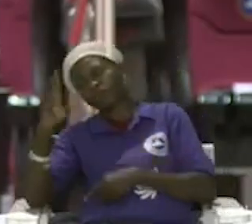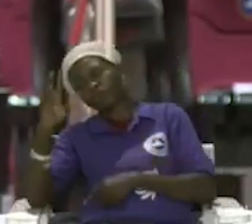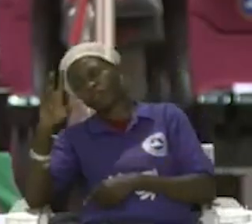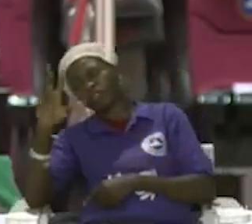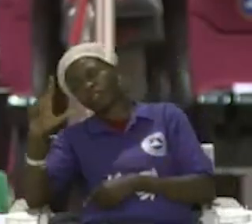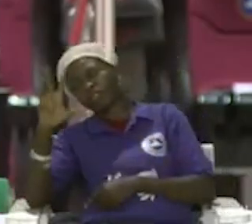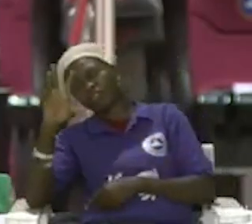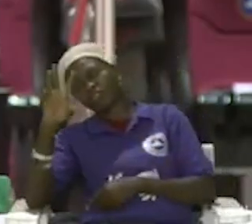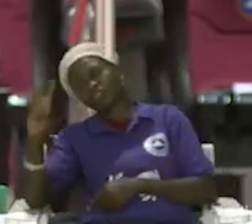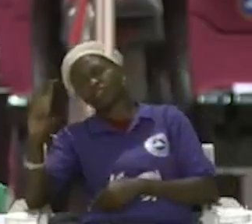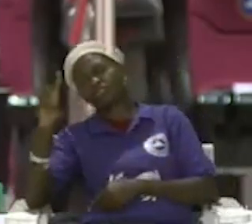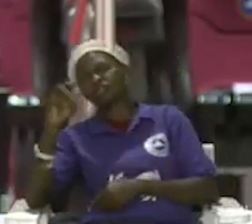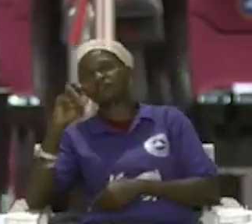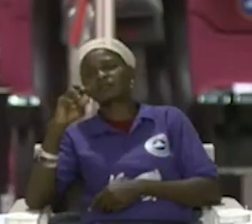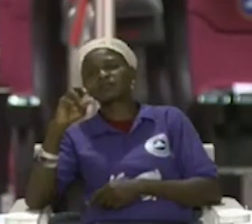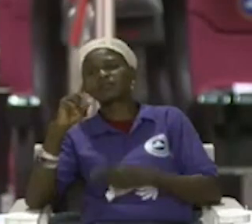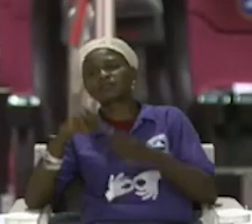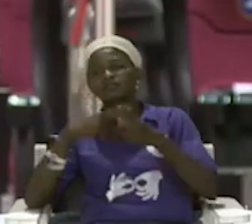Then